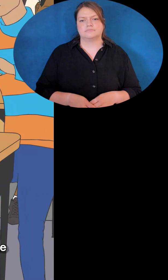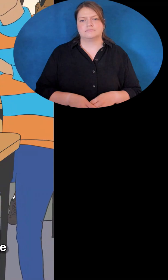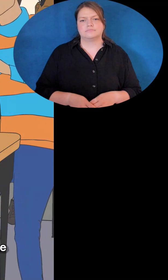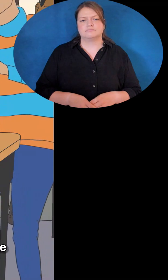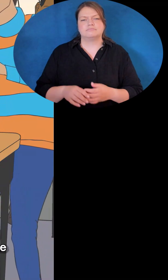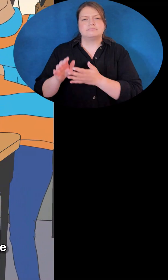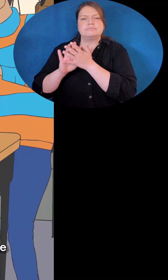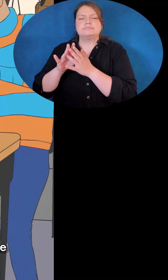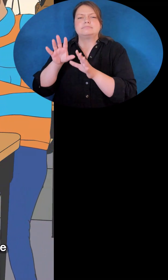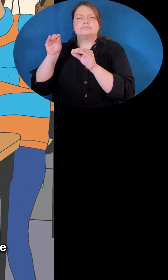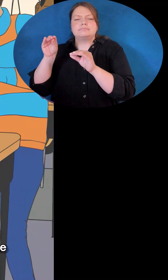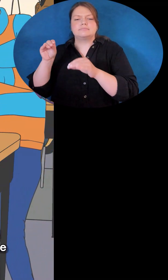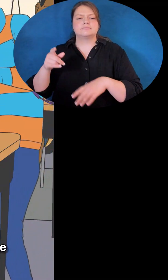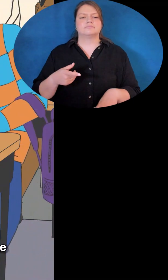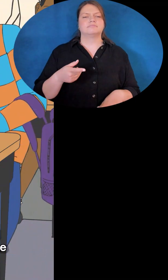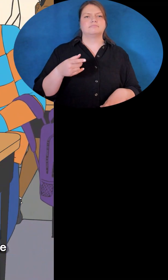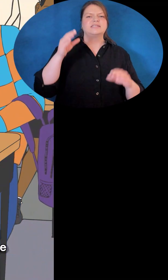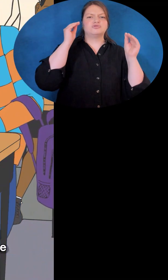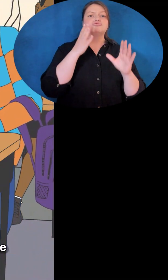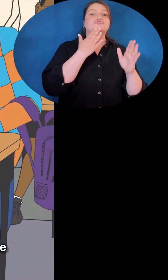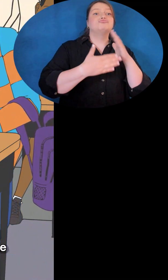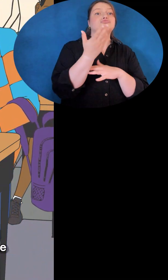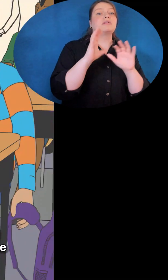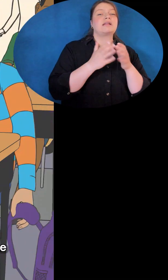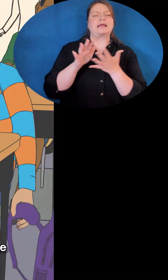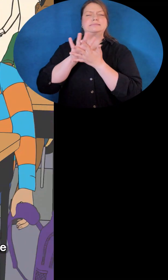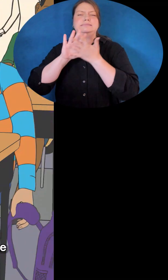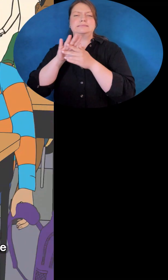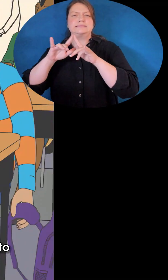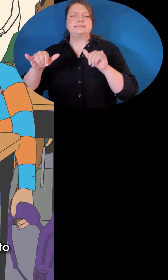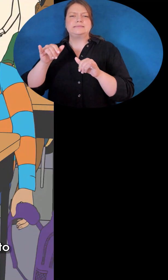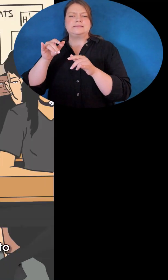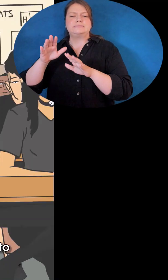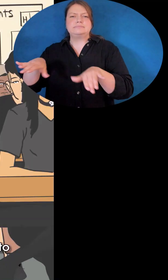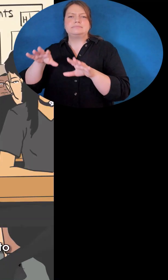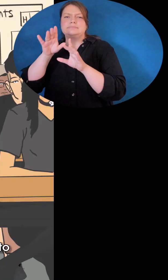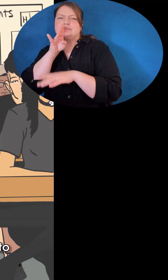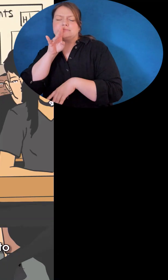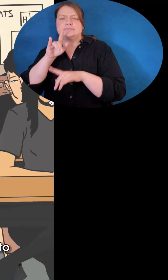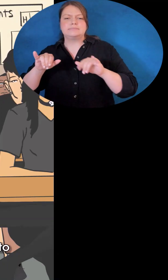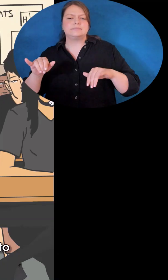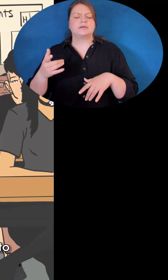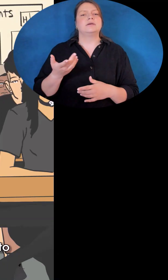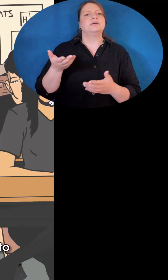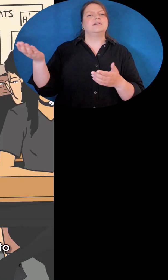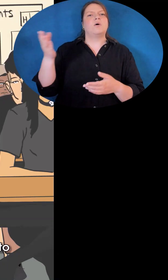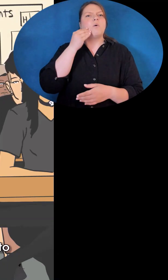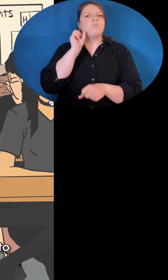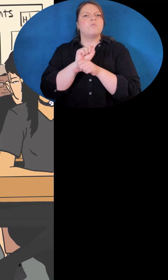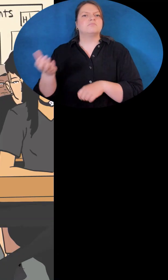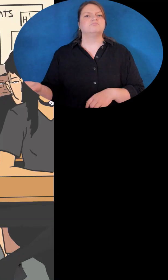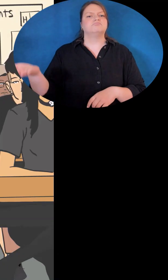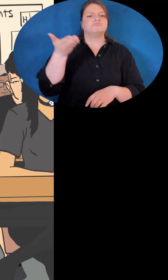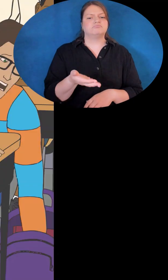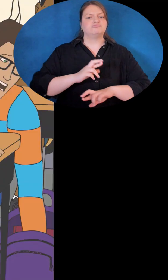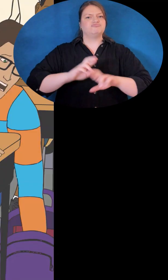Good morning, class. As we settle in, please take out your homework and have it on your desk ready to